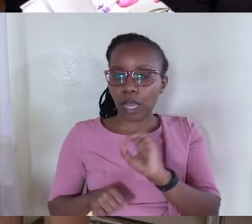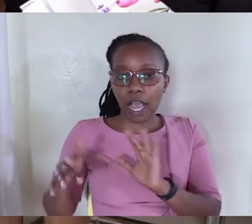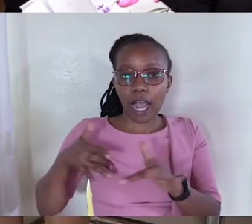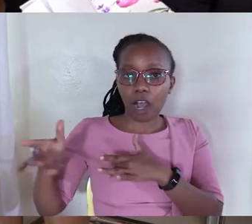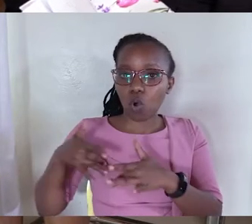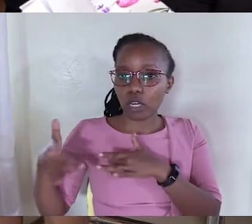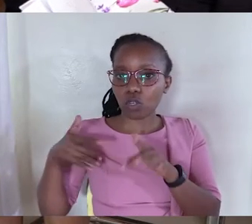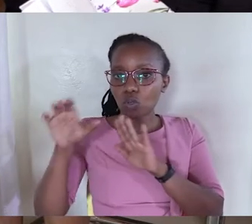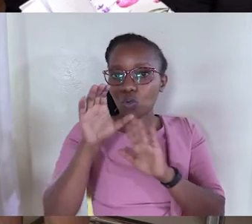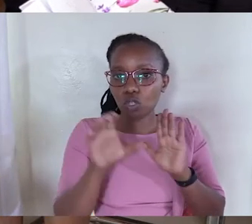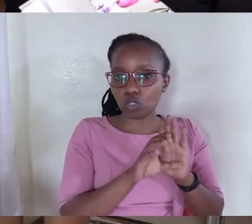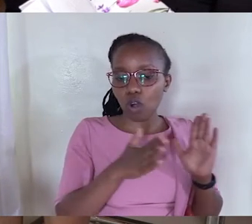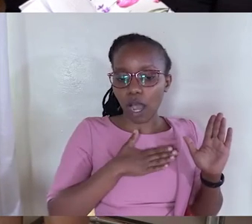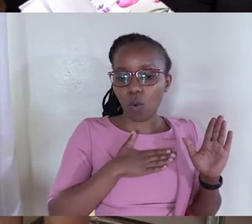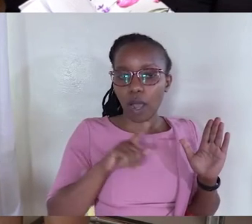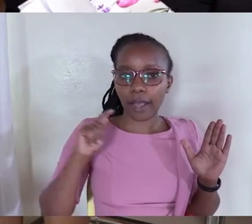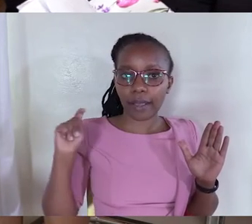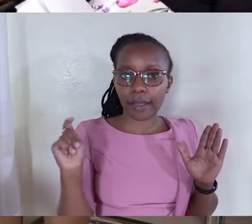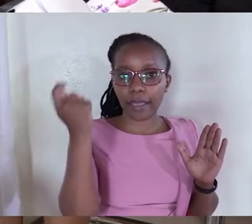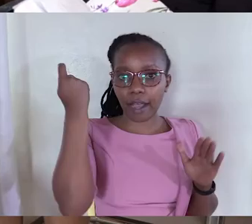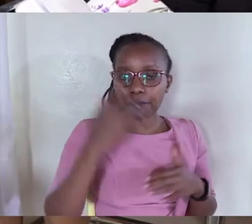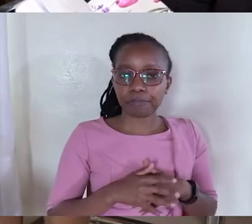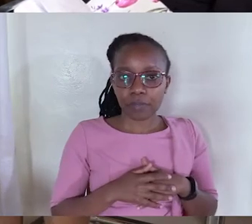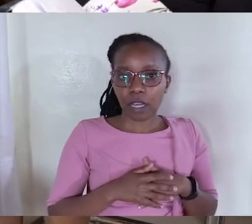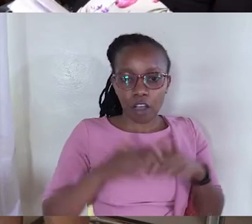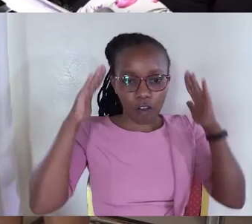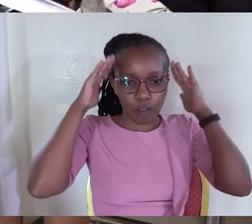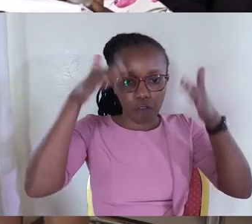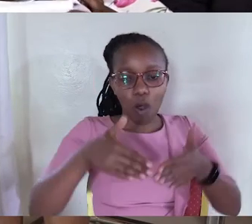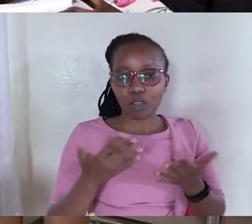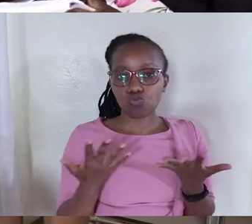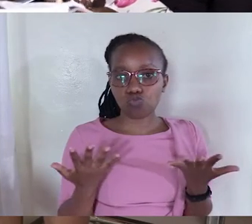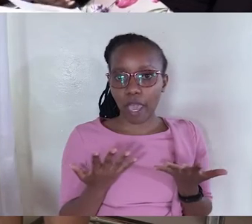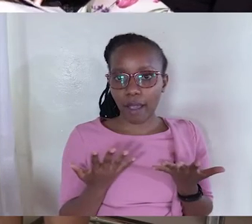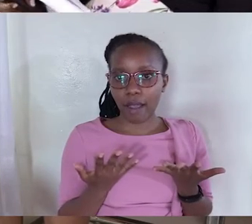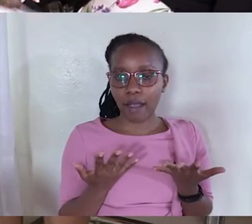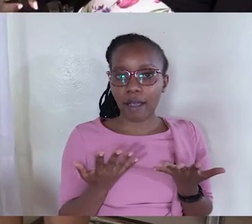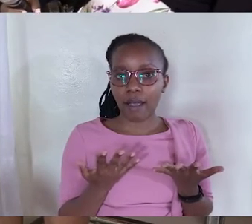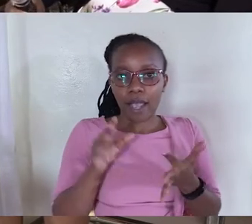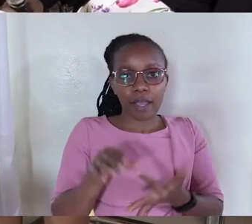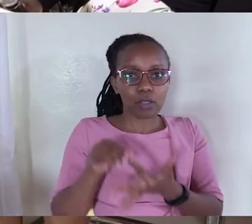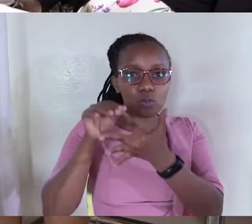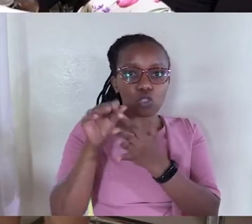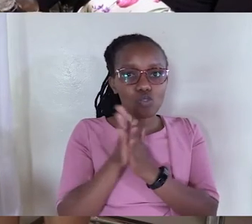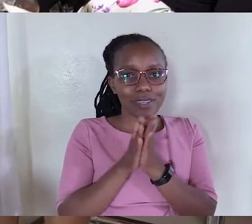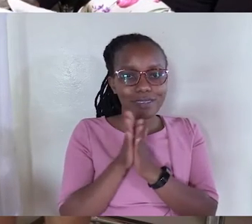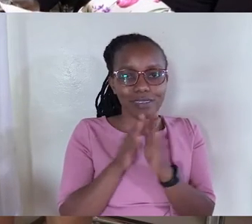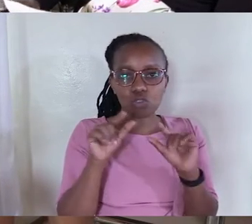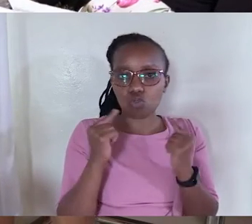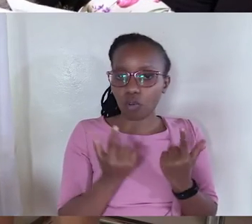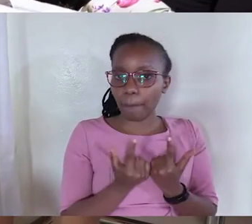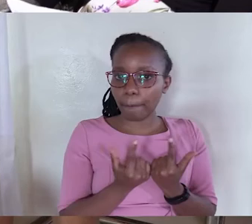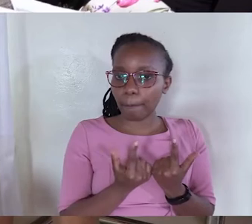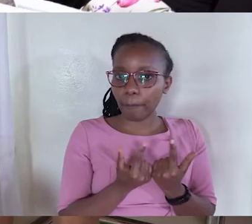to the Constitution of Kenya. Now, and our area of focus, we focus on special interest groups.